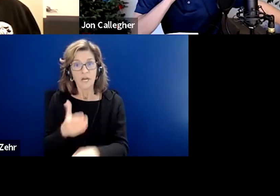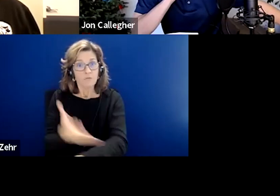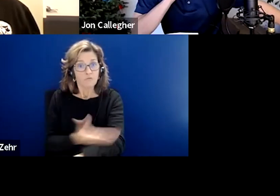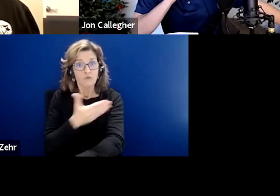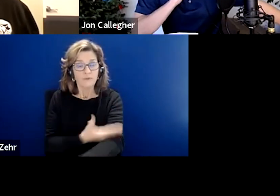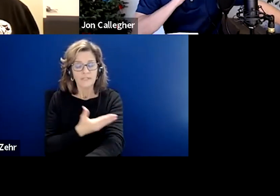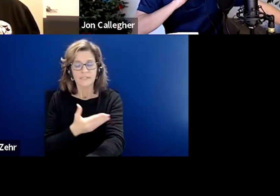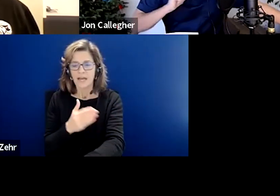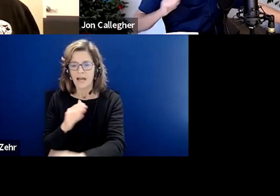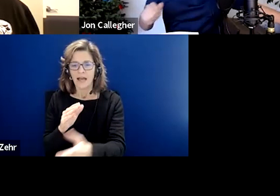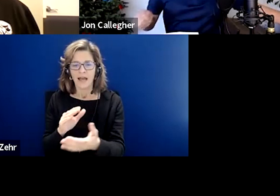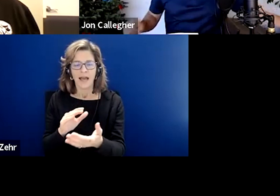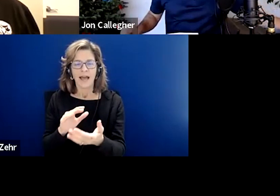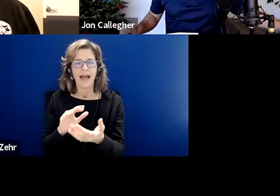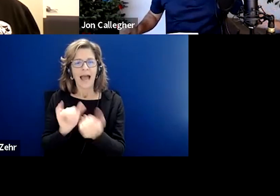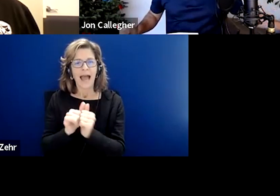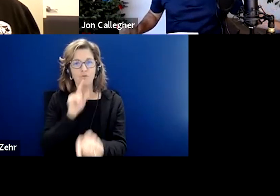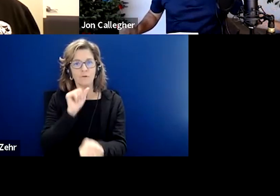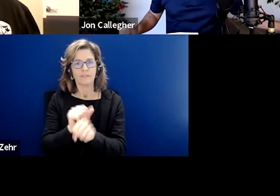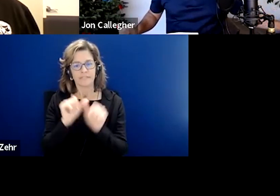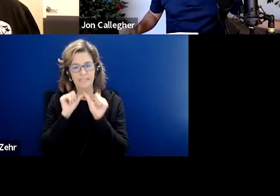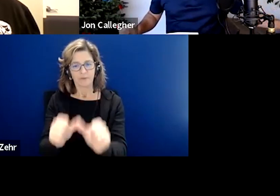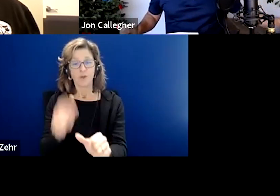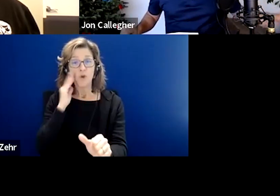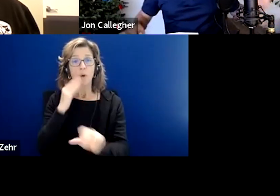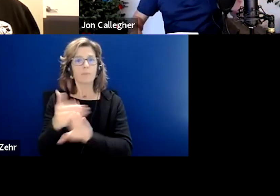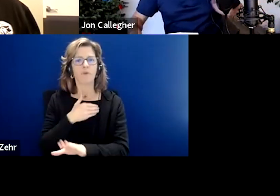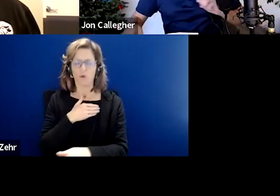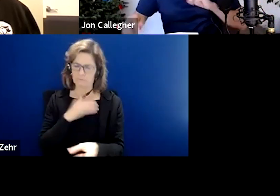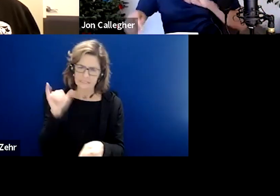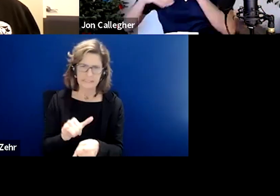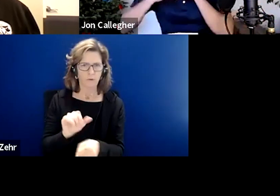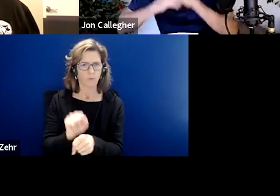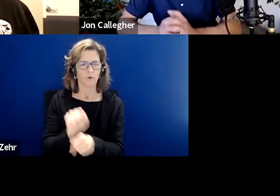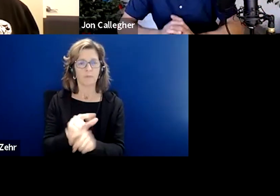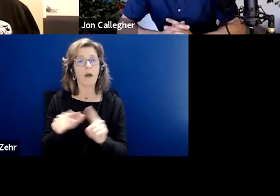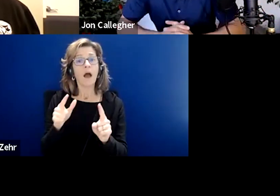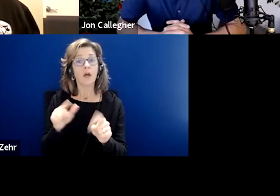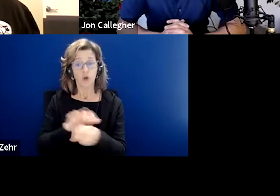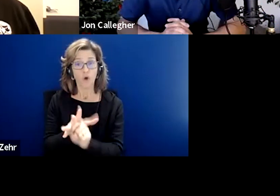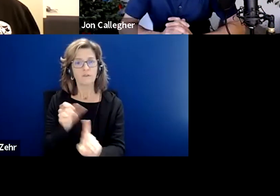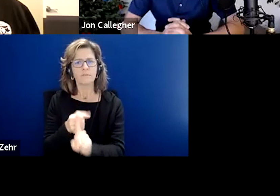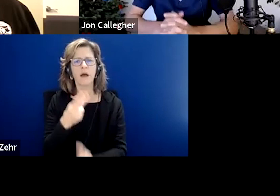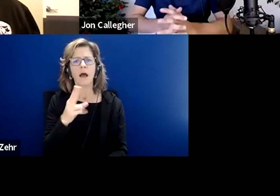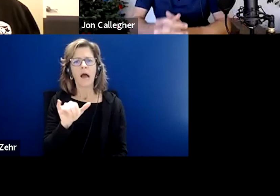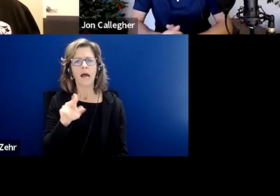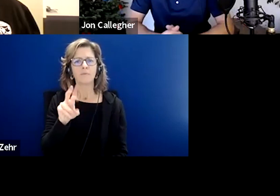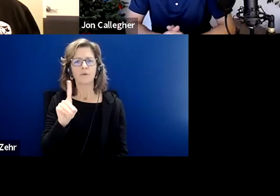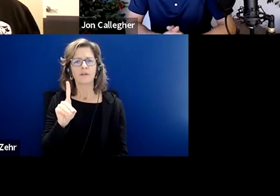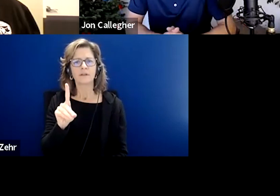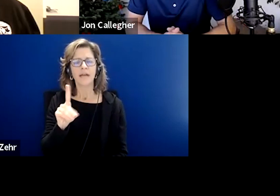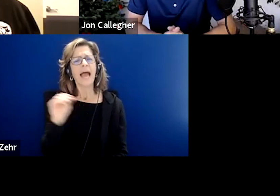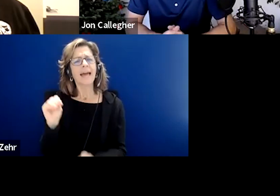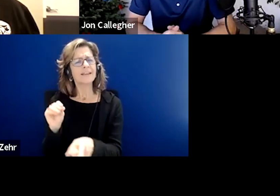accommodation you could be afforded with a hybrid or a remote system. Why are these supports only a thing that's for persons with